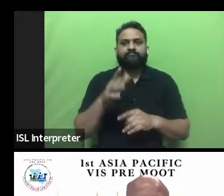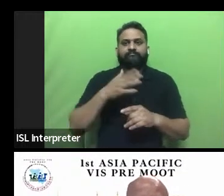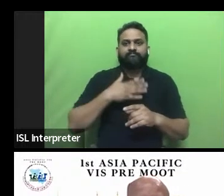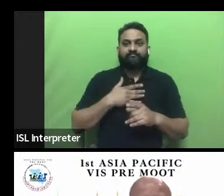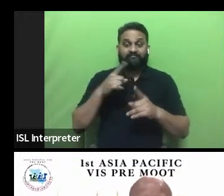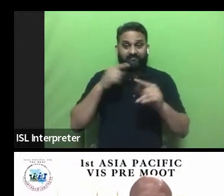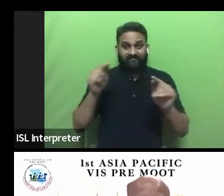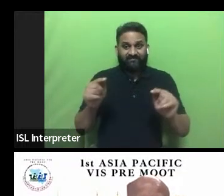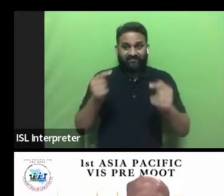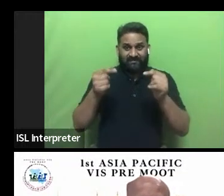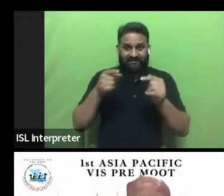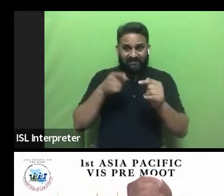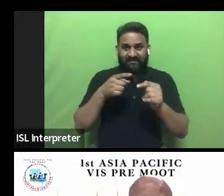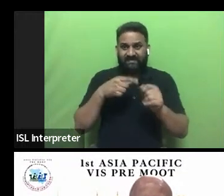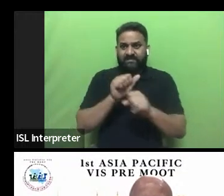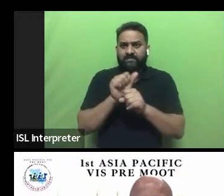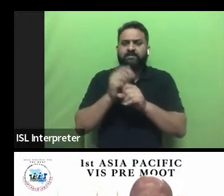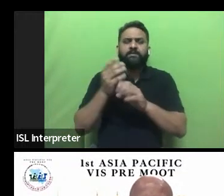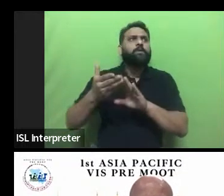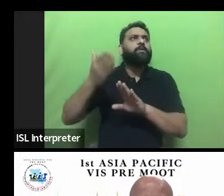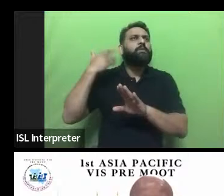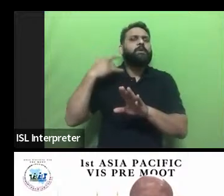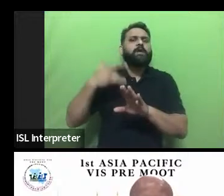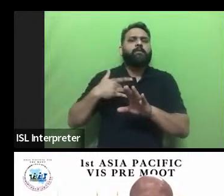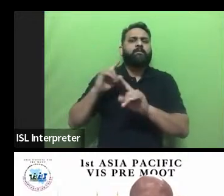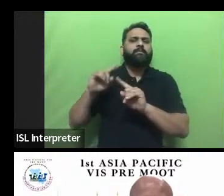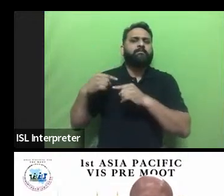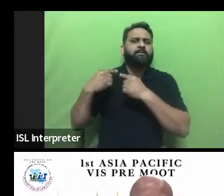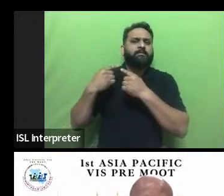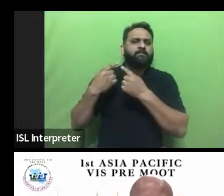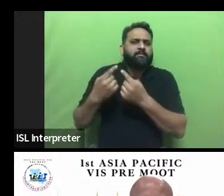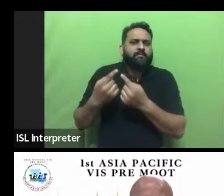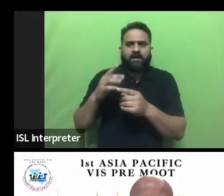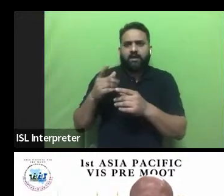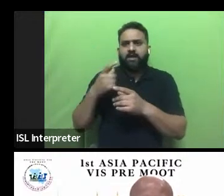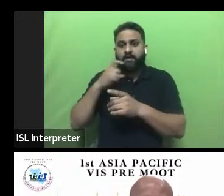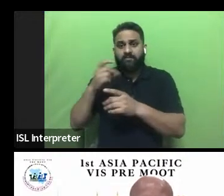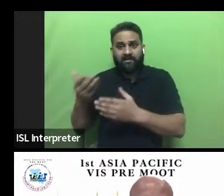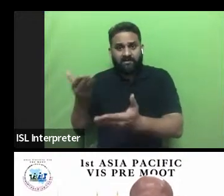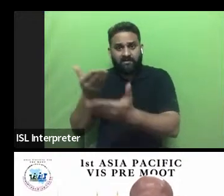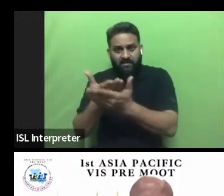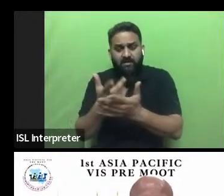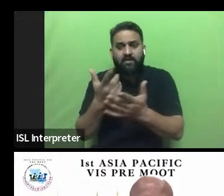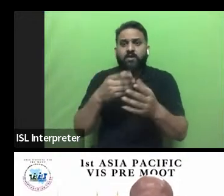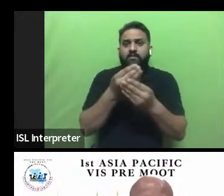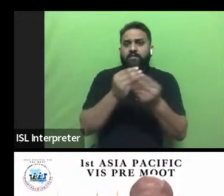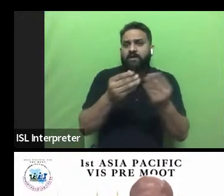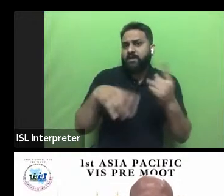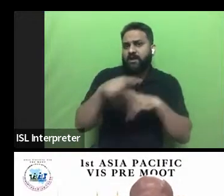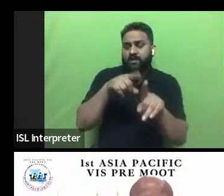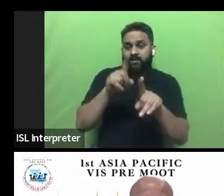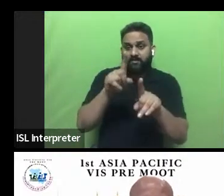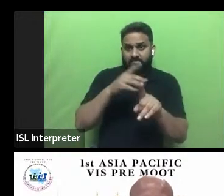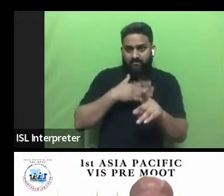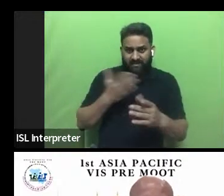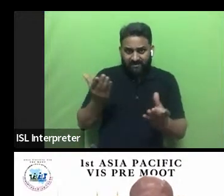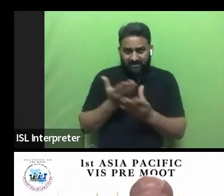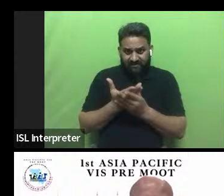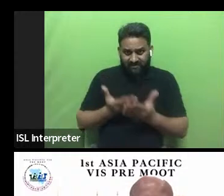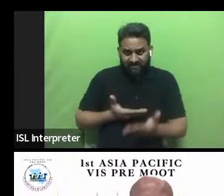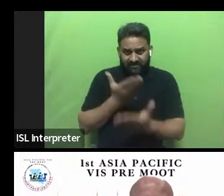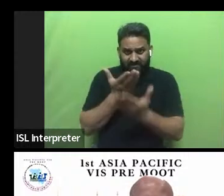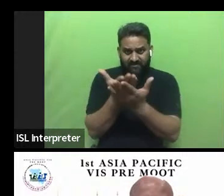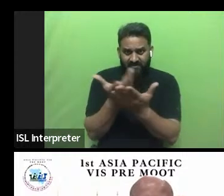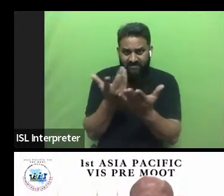that there were established practices between the claimant and Southern Commodities, what our submission here is that